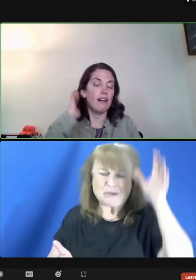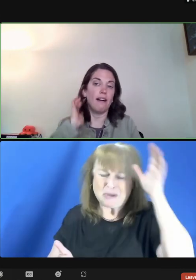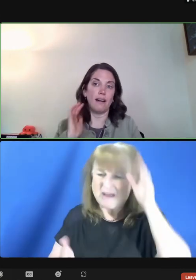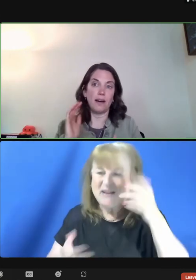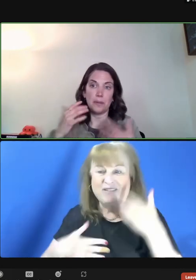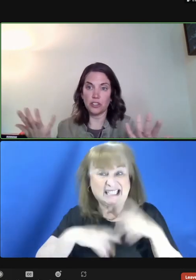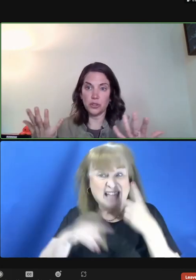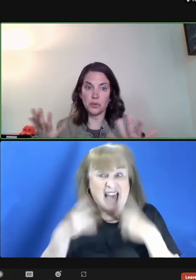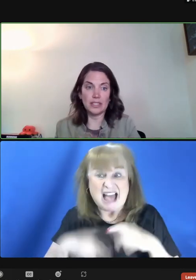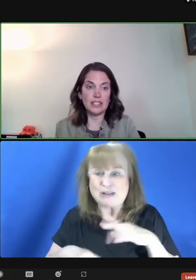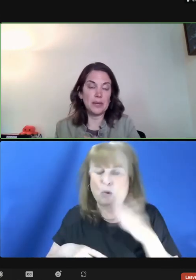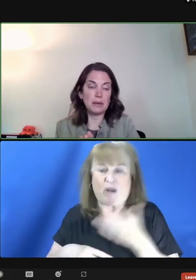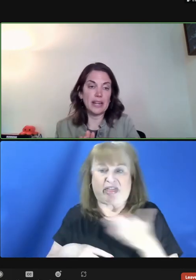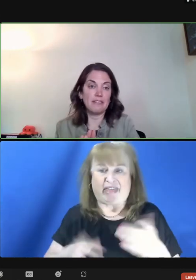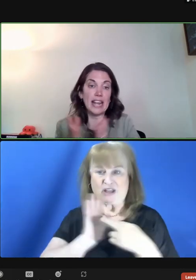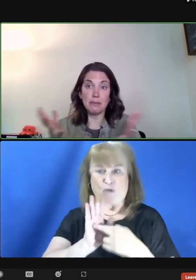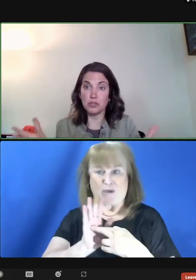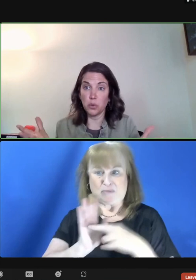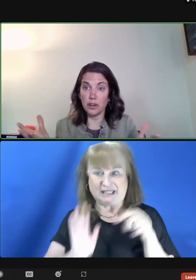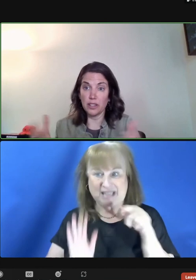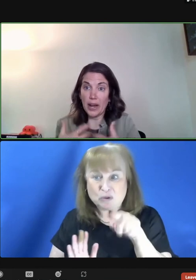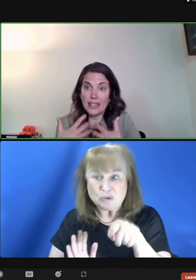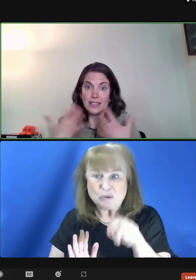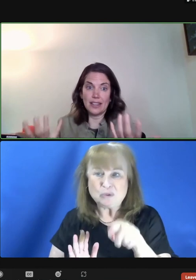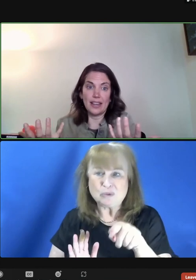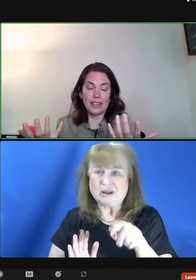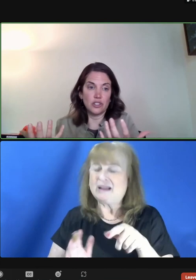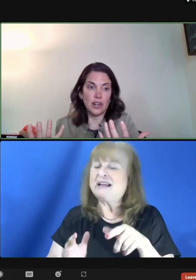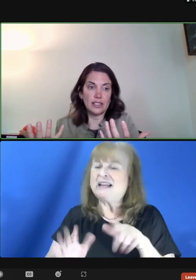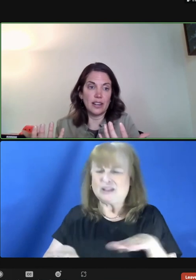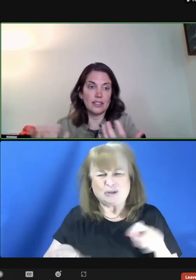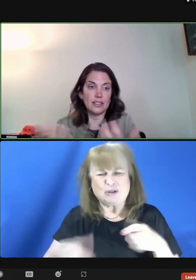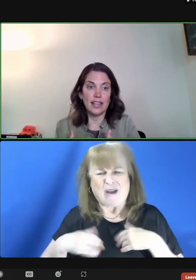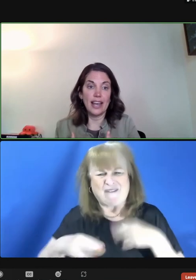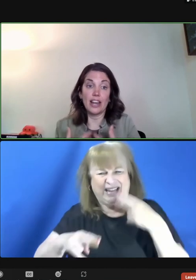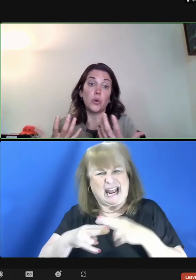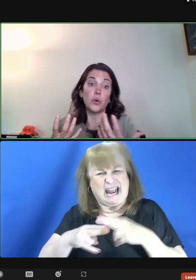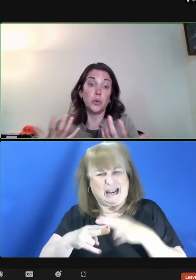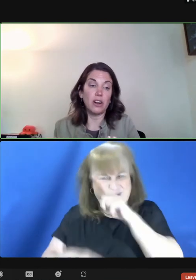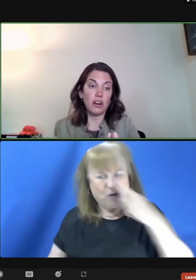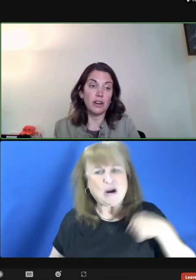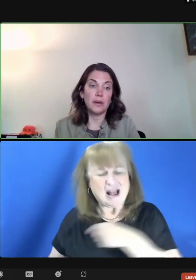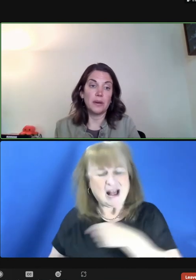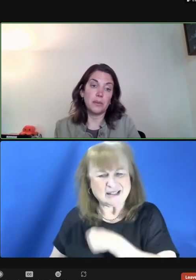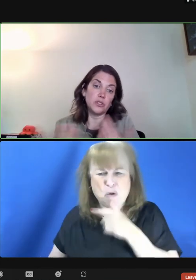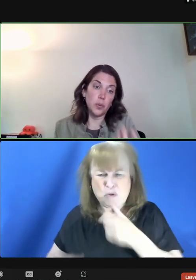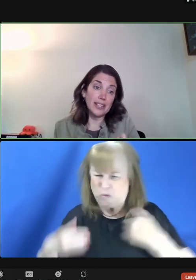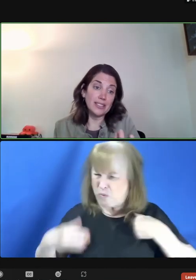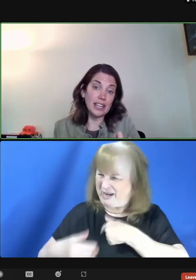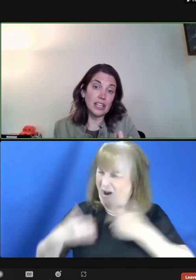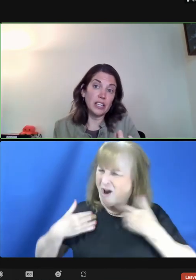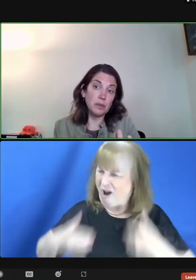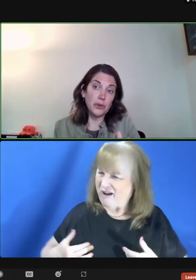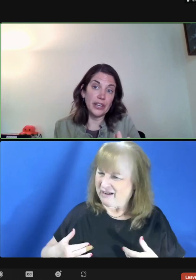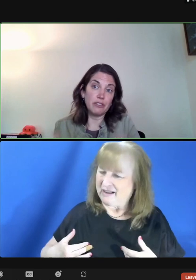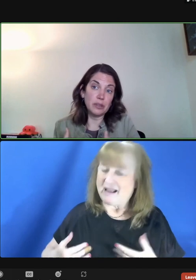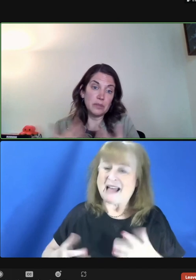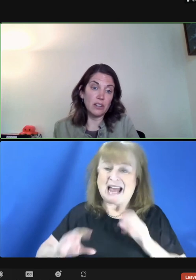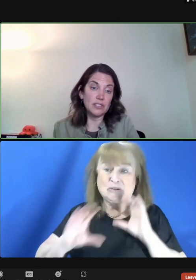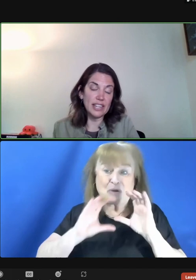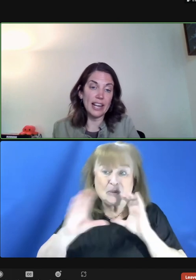might be? Our students need to be able to have names for us, ways that they can address us and know who we are, but also ways that they